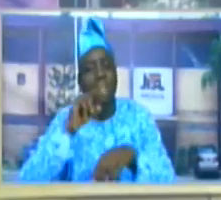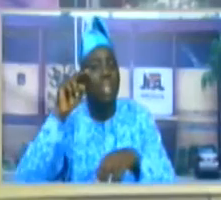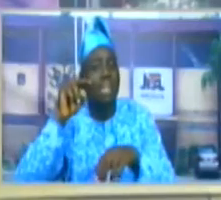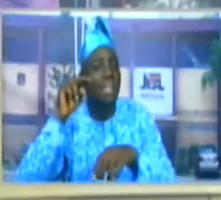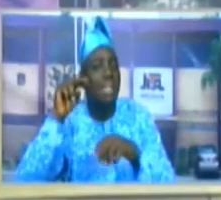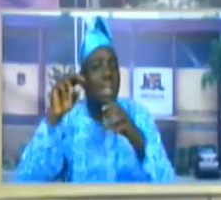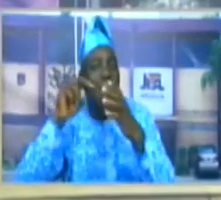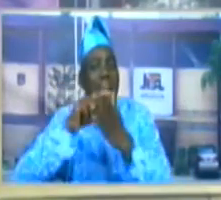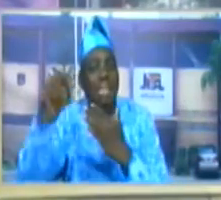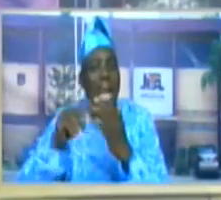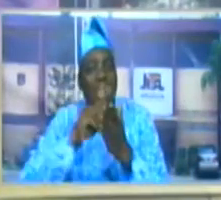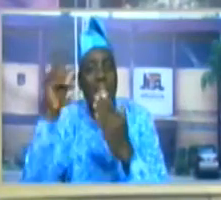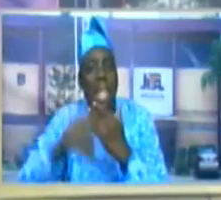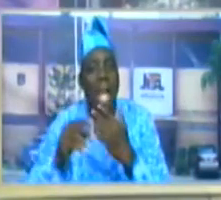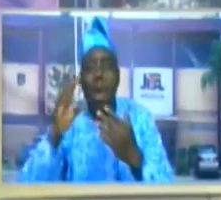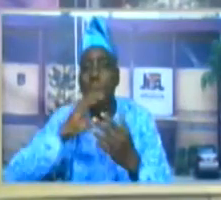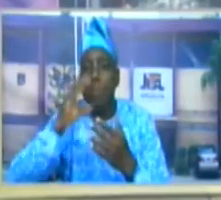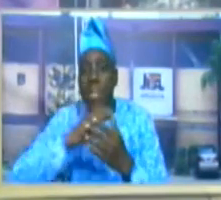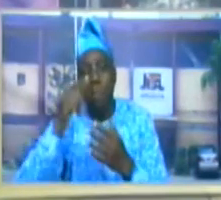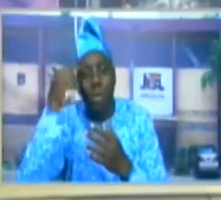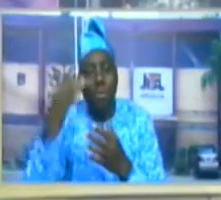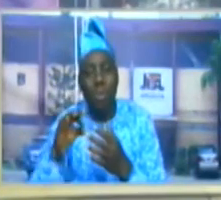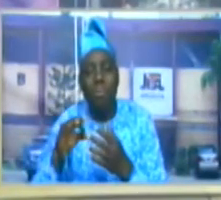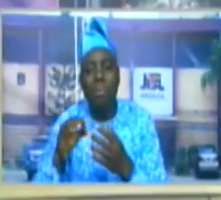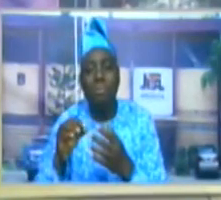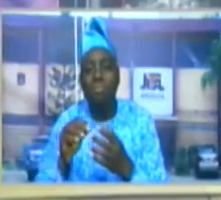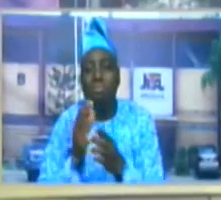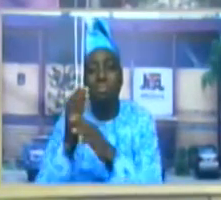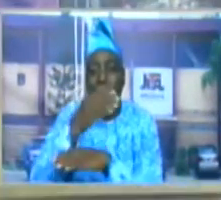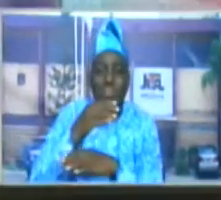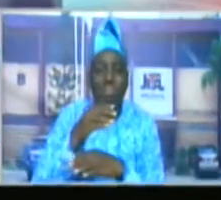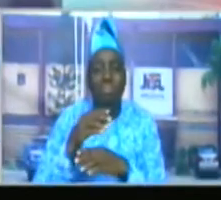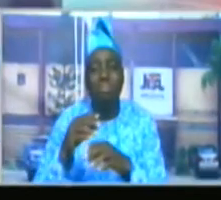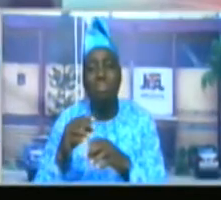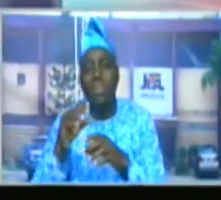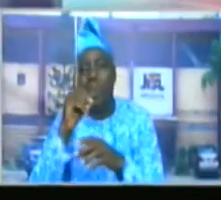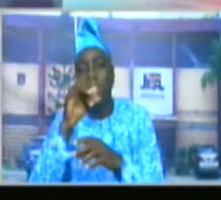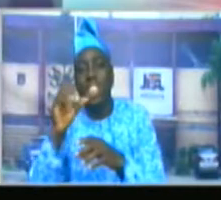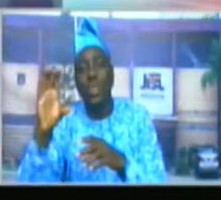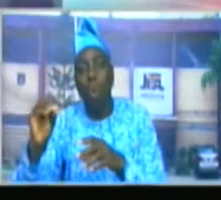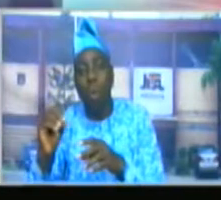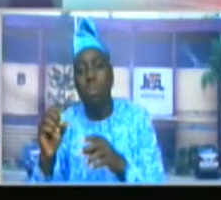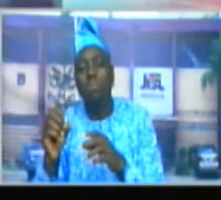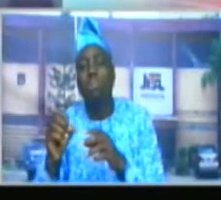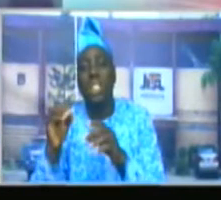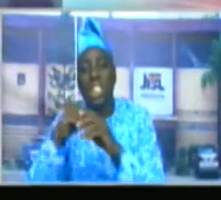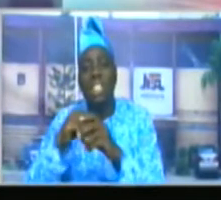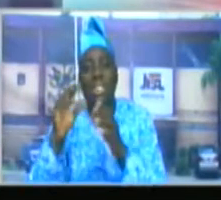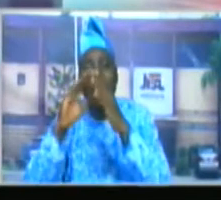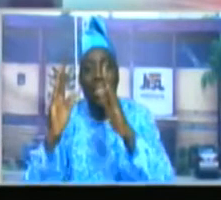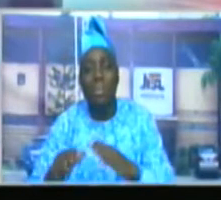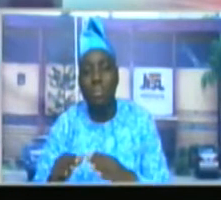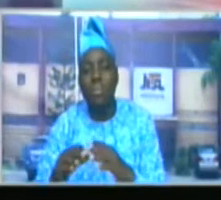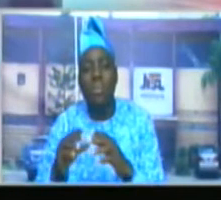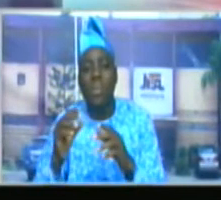Company because of what it calls the dysfunctional state of discourse in Nigeria. The House recalled